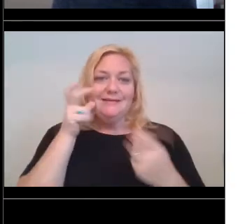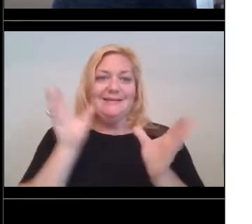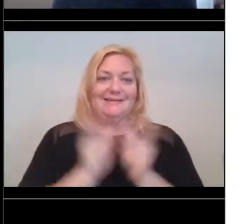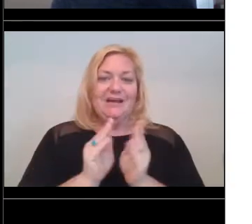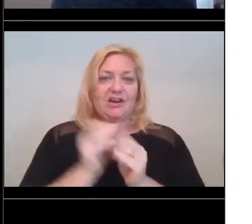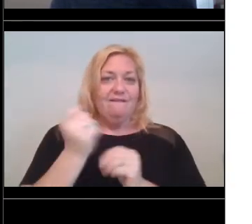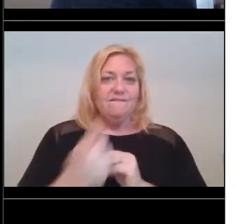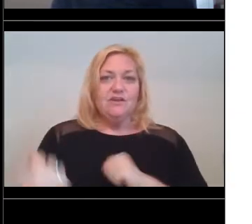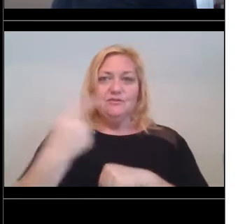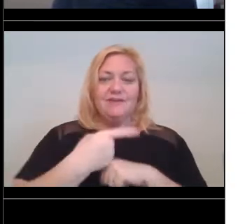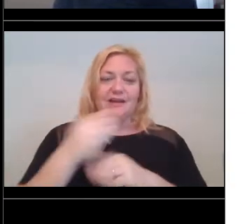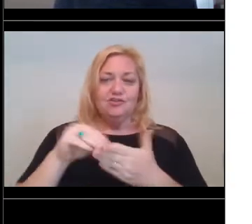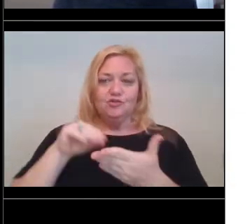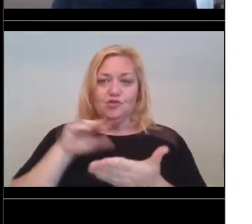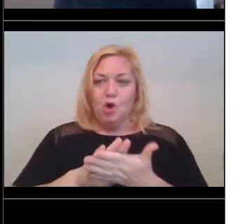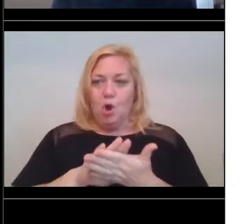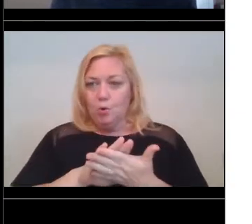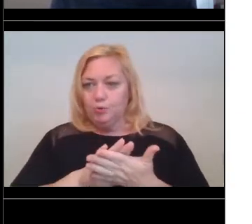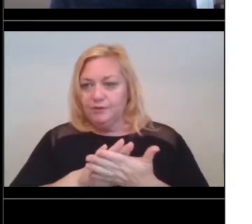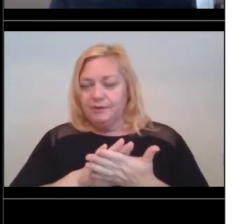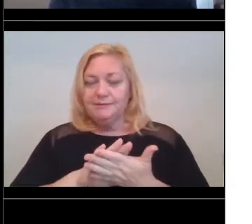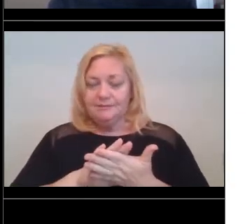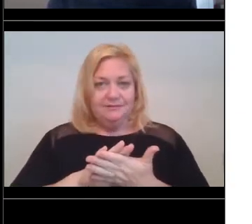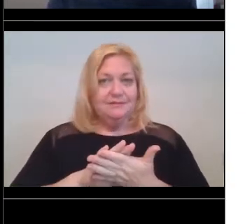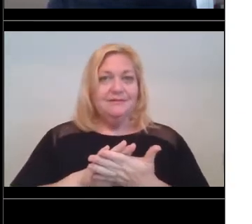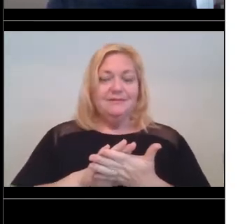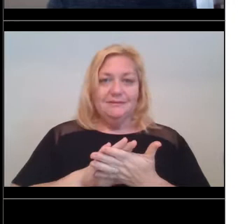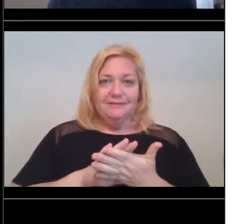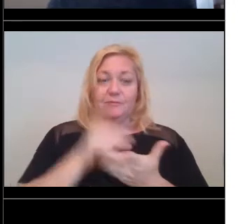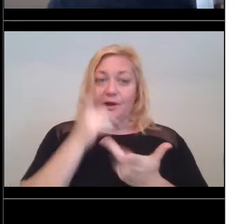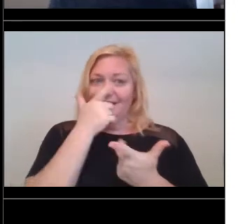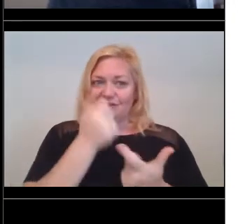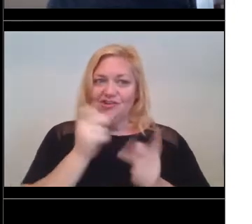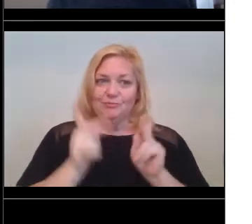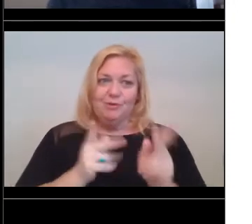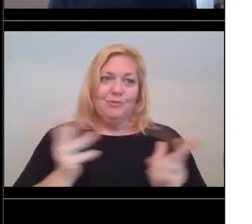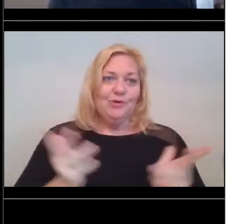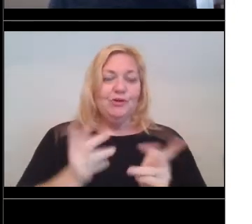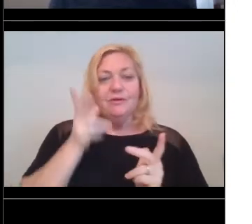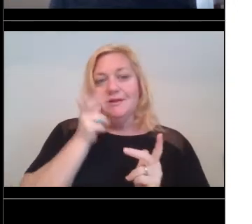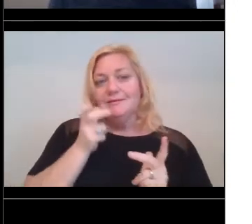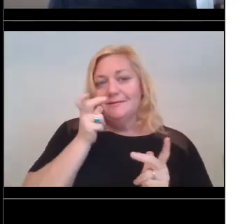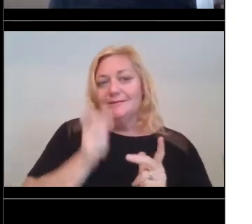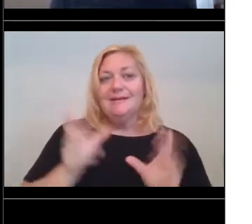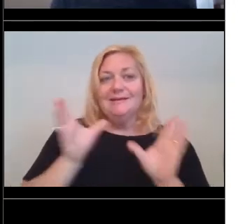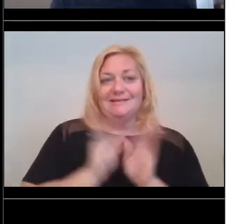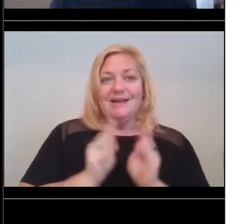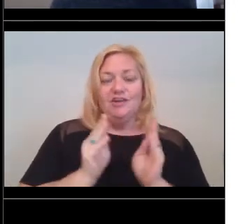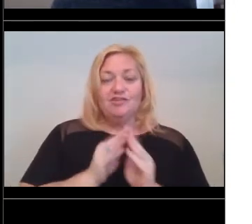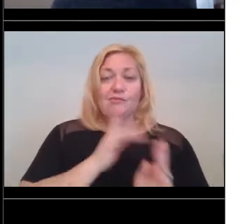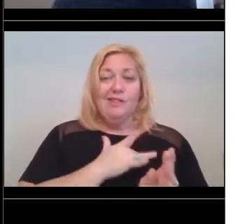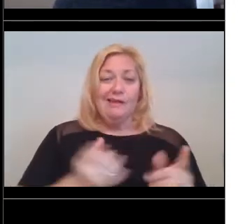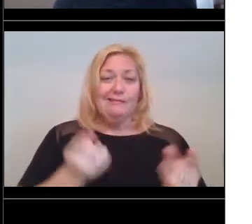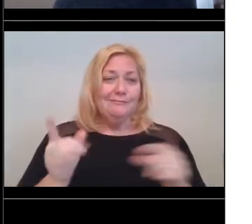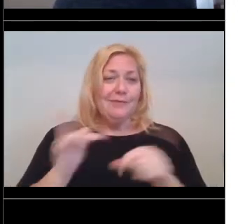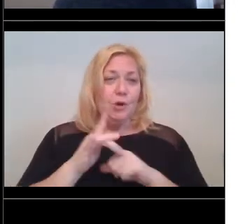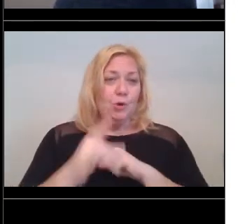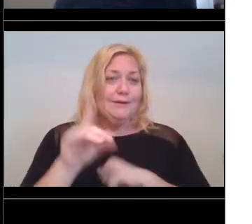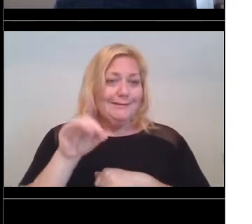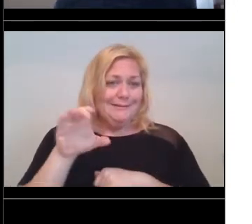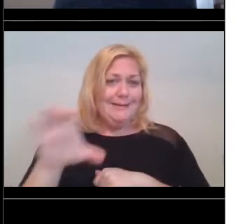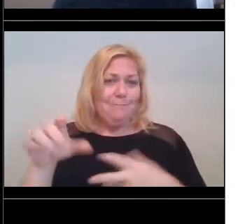dates to make note of that are probably of interest to folks here. The listening sessions will likely take place in early